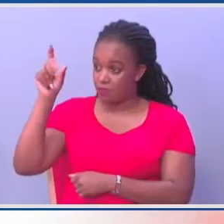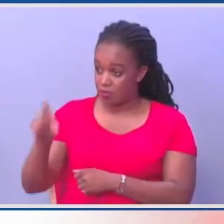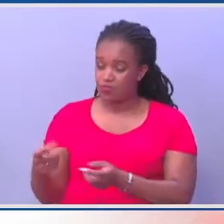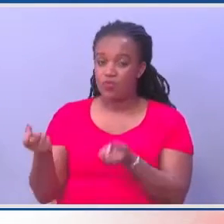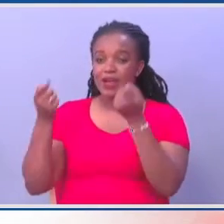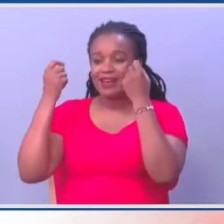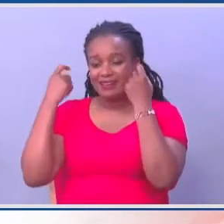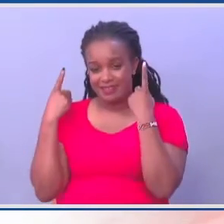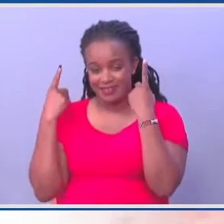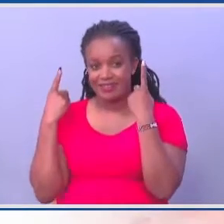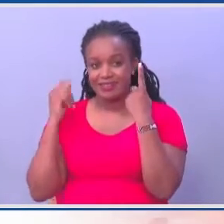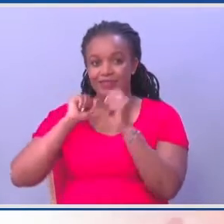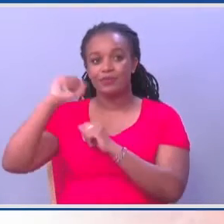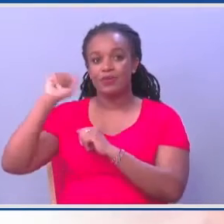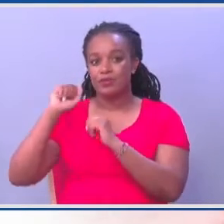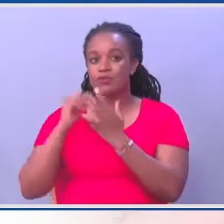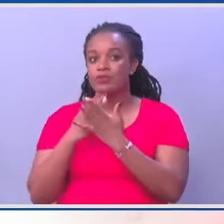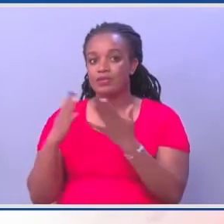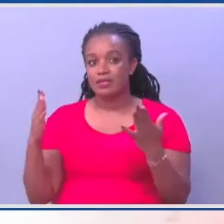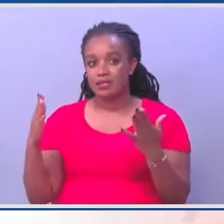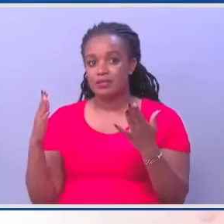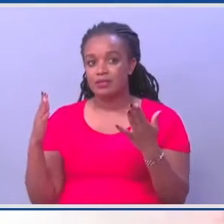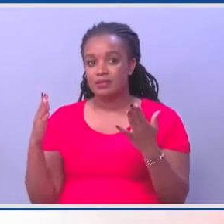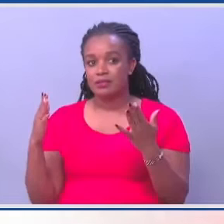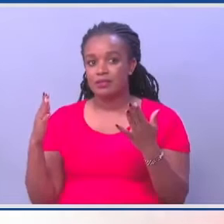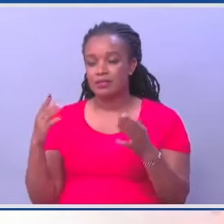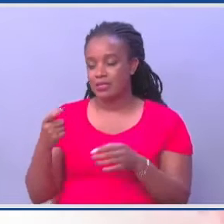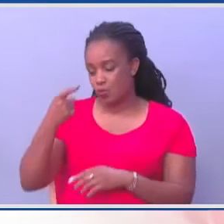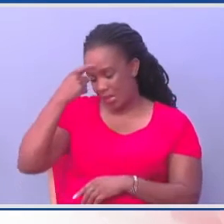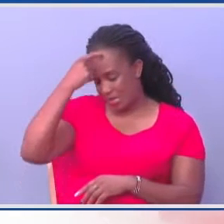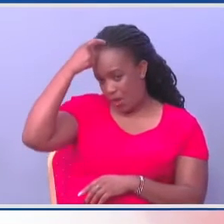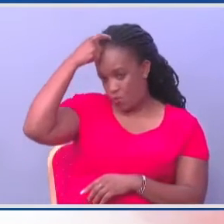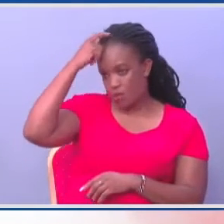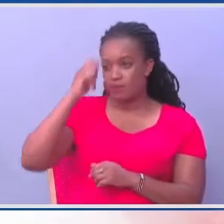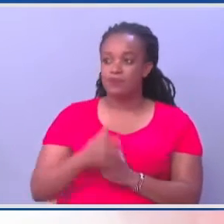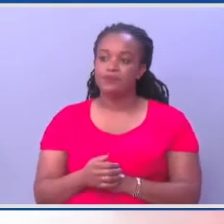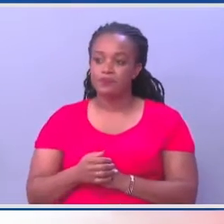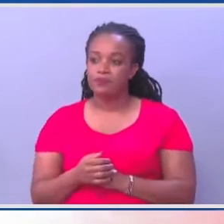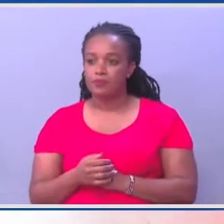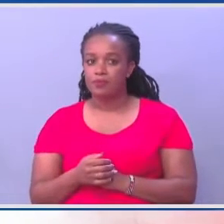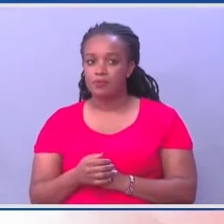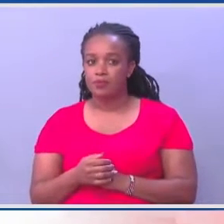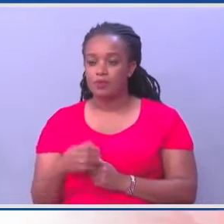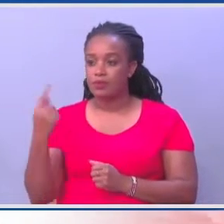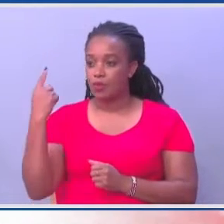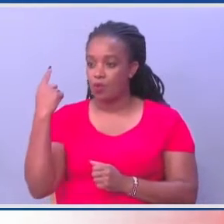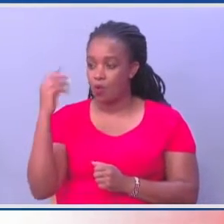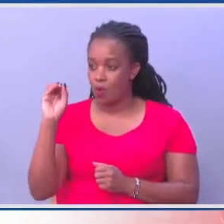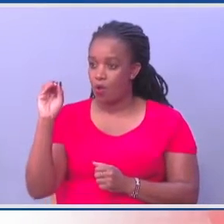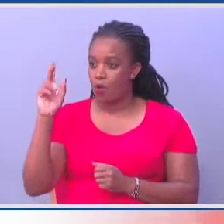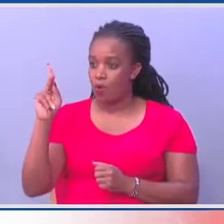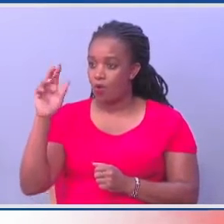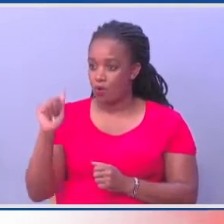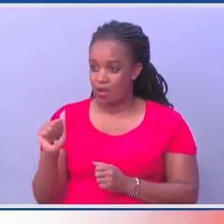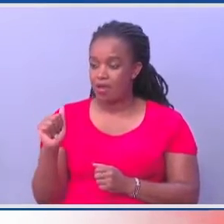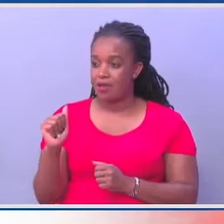political acrobatism, is one Moses Wetangula. This One Kenya alliance, to